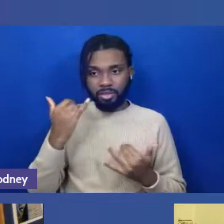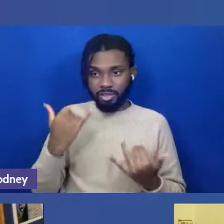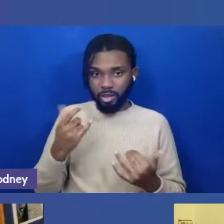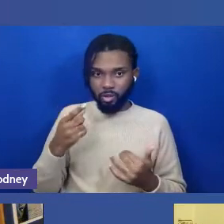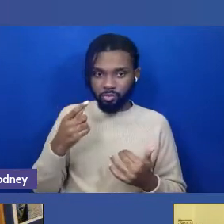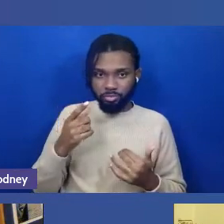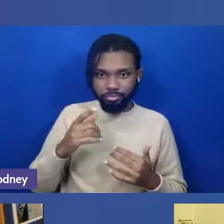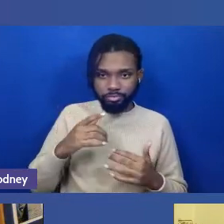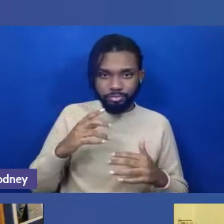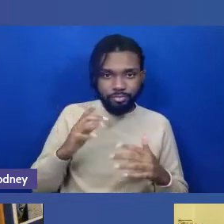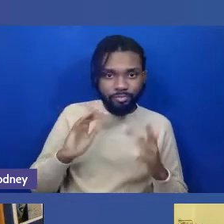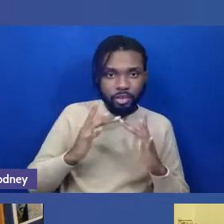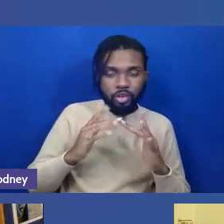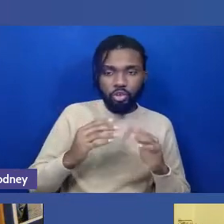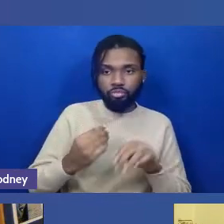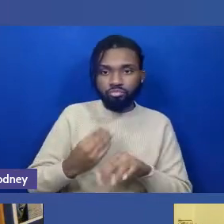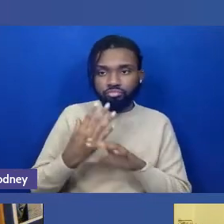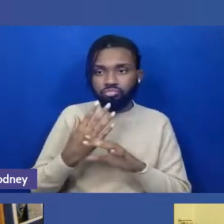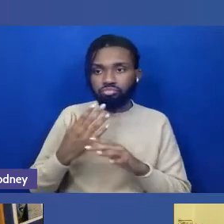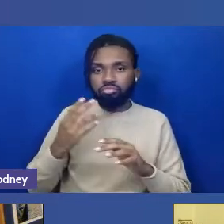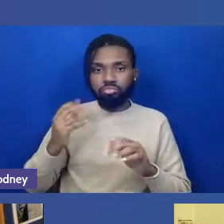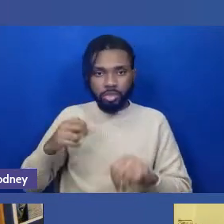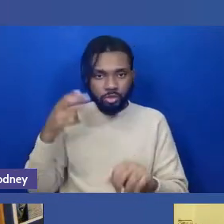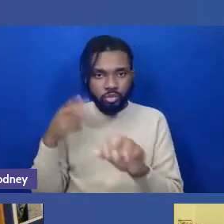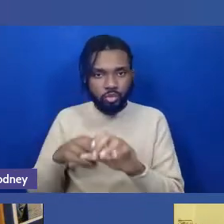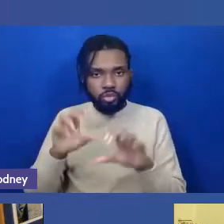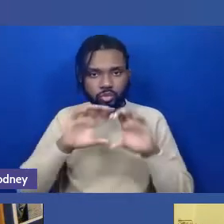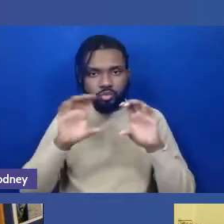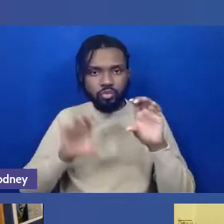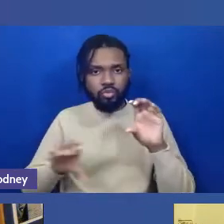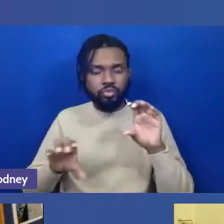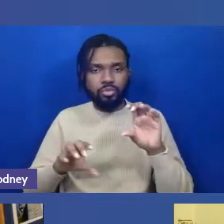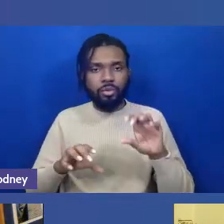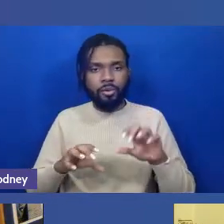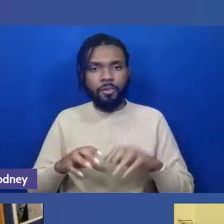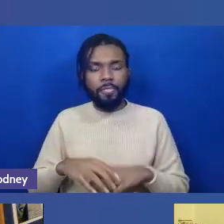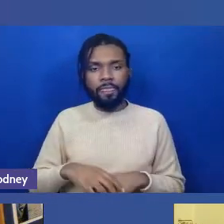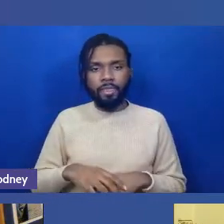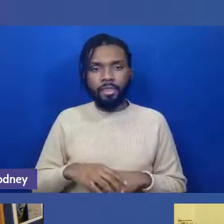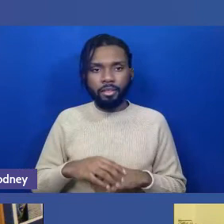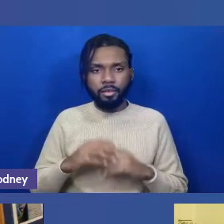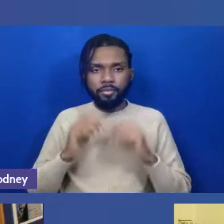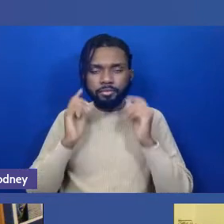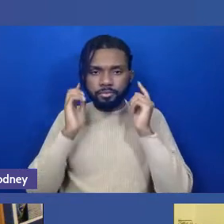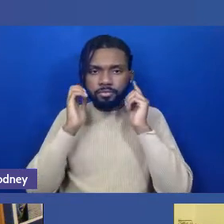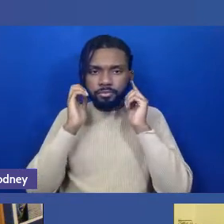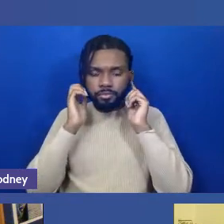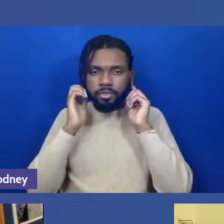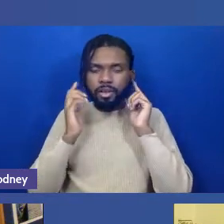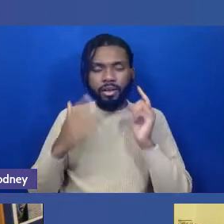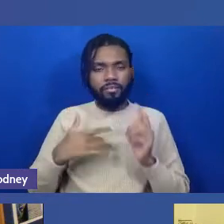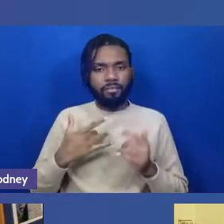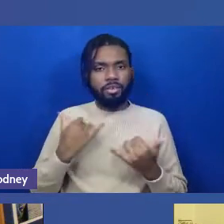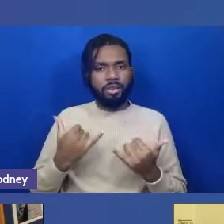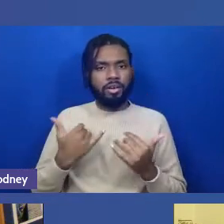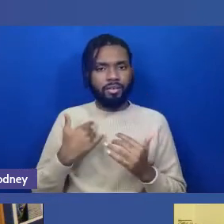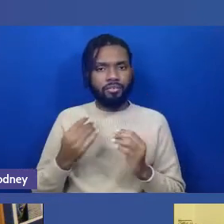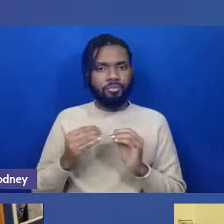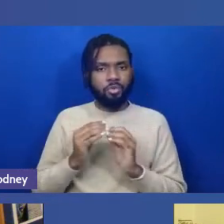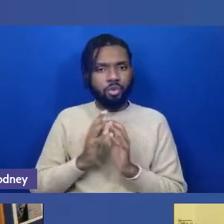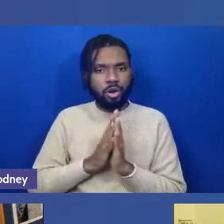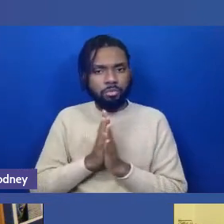just jump in and join that Zoom reading that would have been, you know, I think there's a little bit more of an appetite for watching